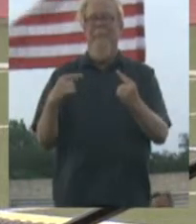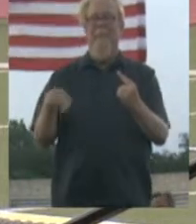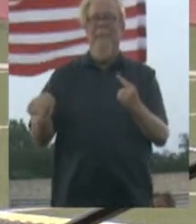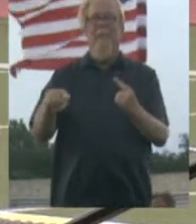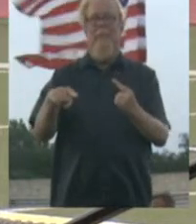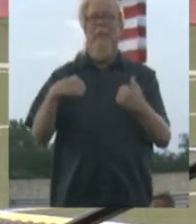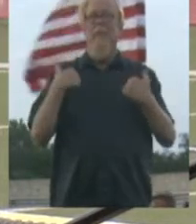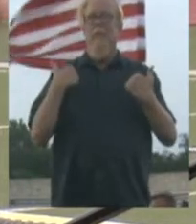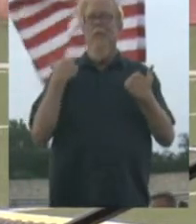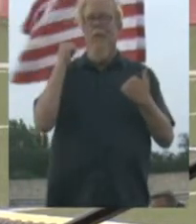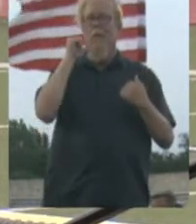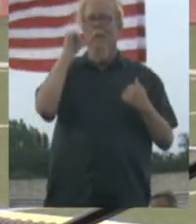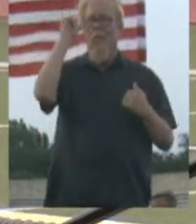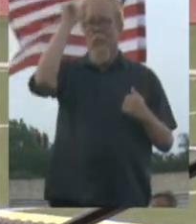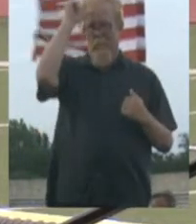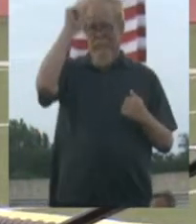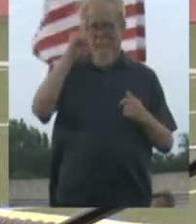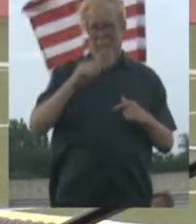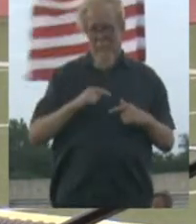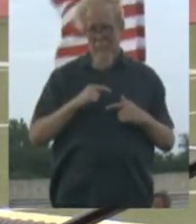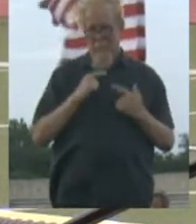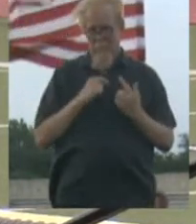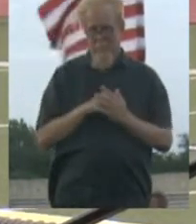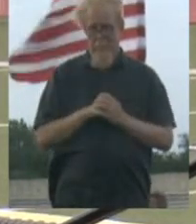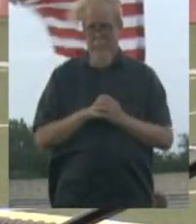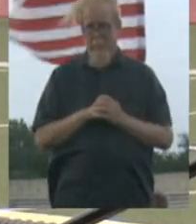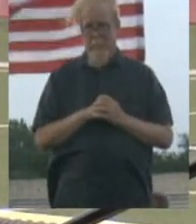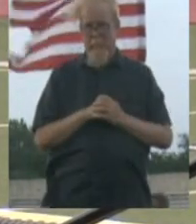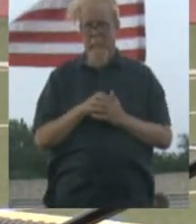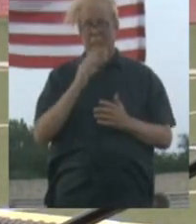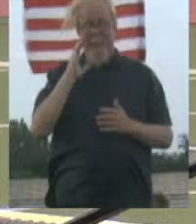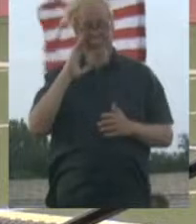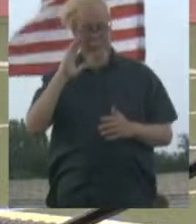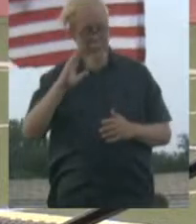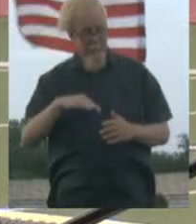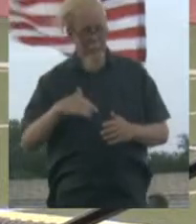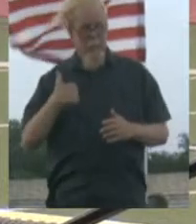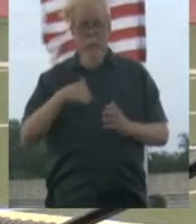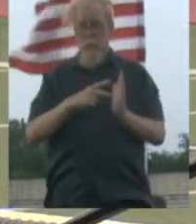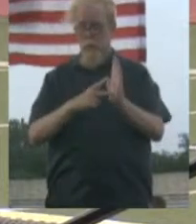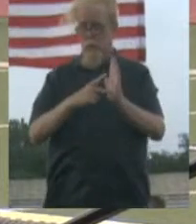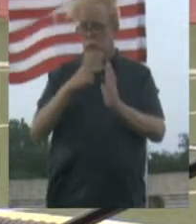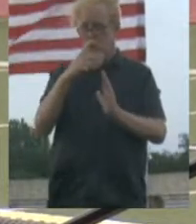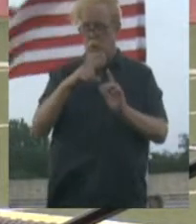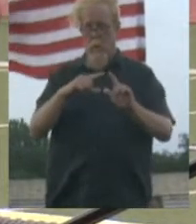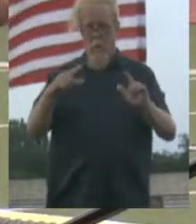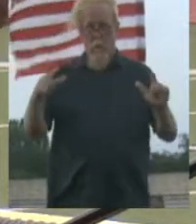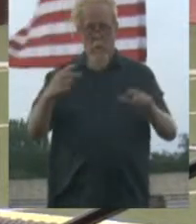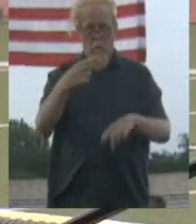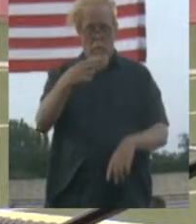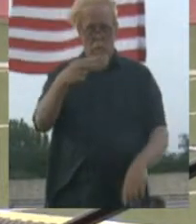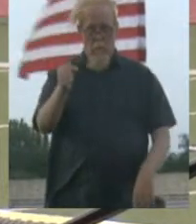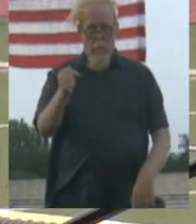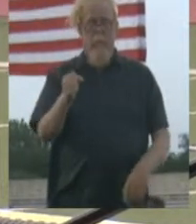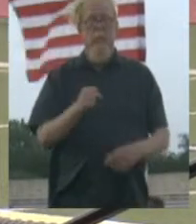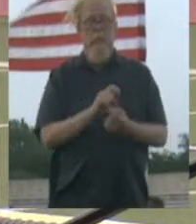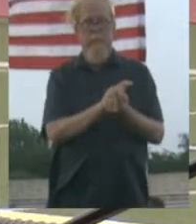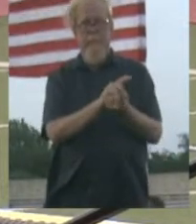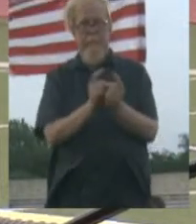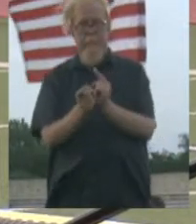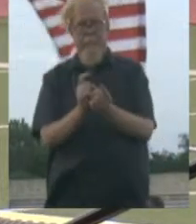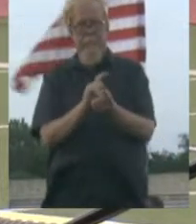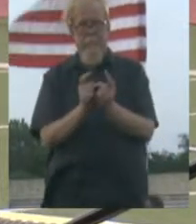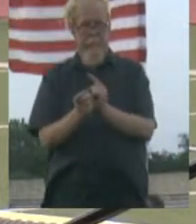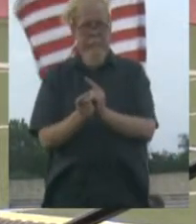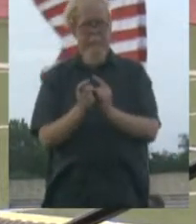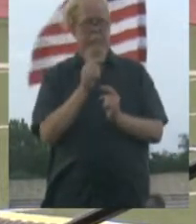adults' lives. As many of you know, we are a dual language high school, so translating in Spanish